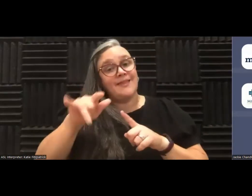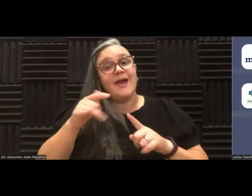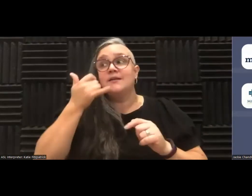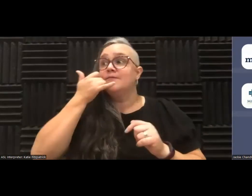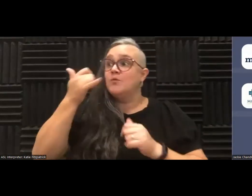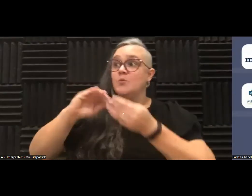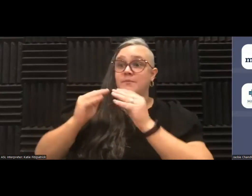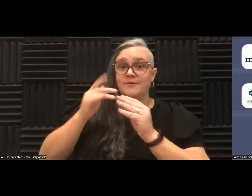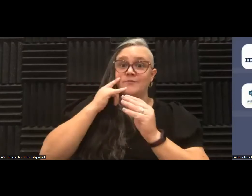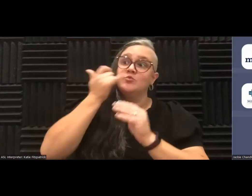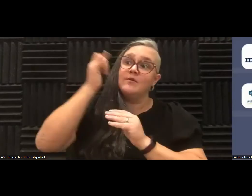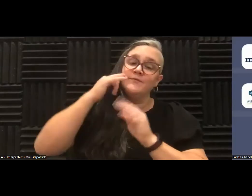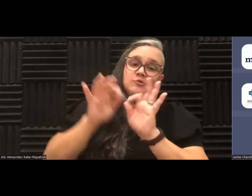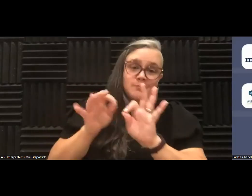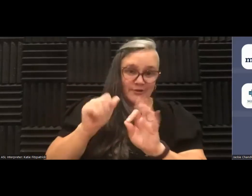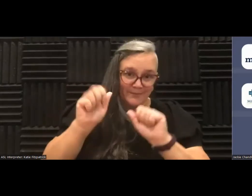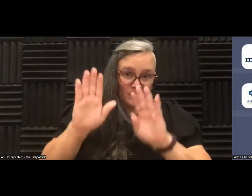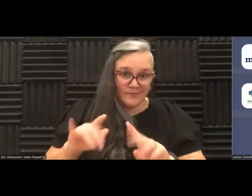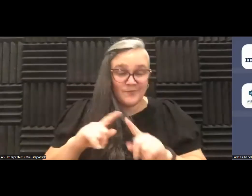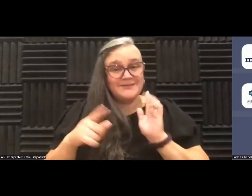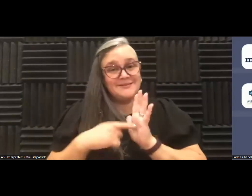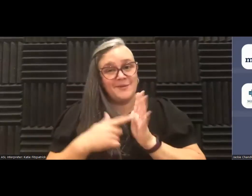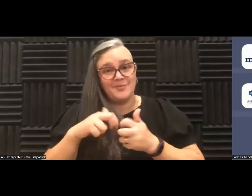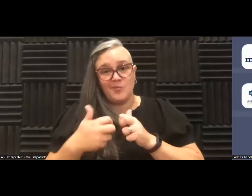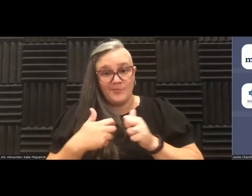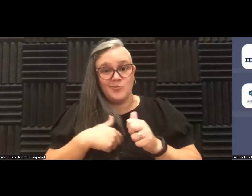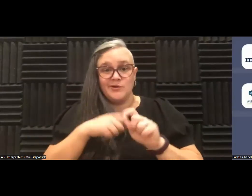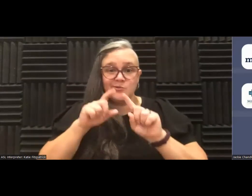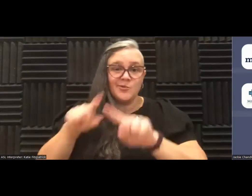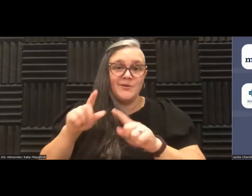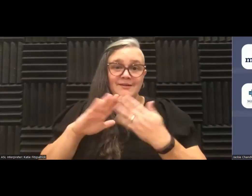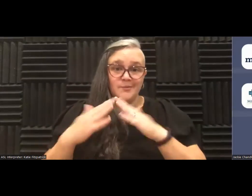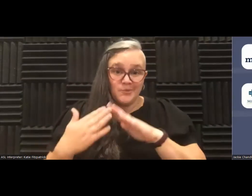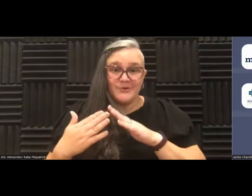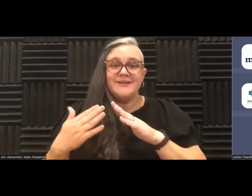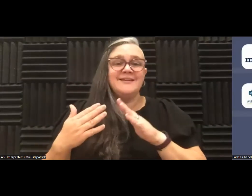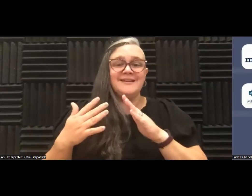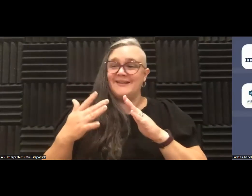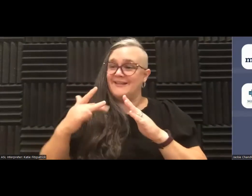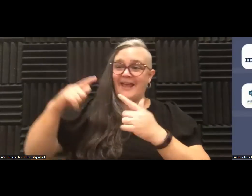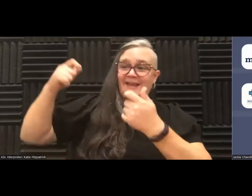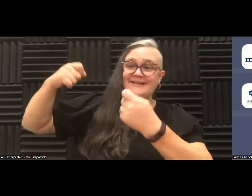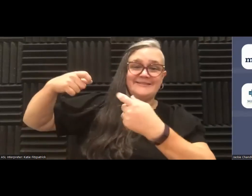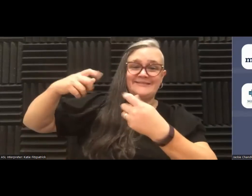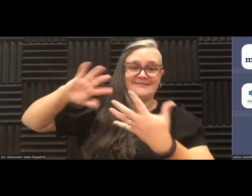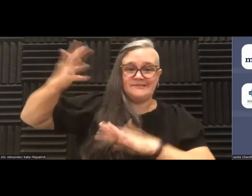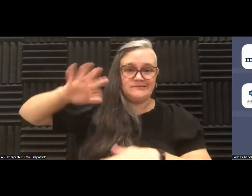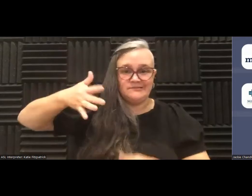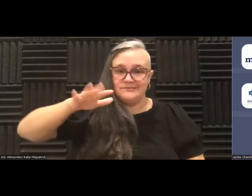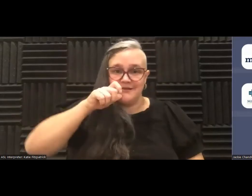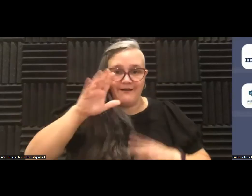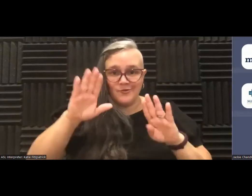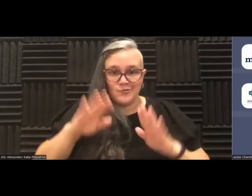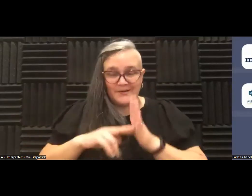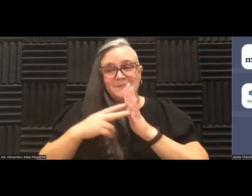wonderful. Although sometimes the problem is we are going to communities in which bandwidth is not always great. And so that might